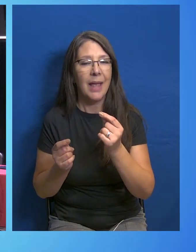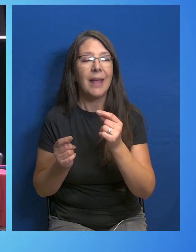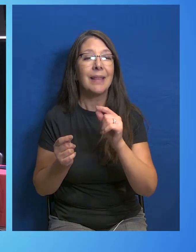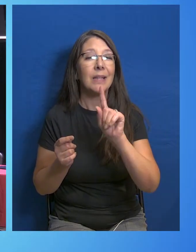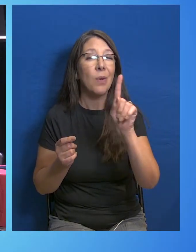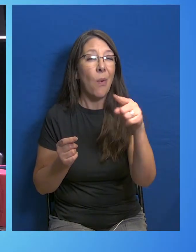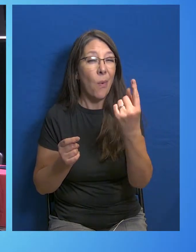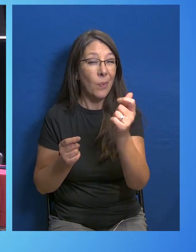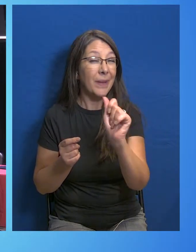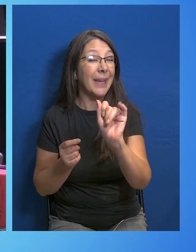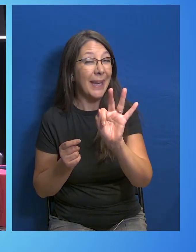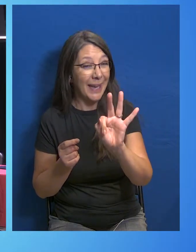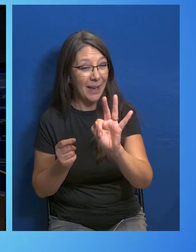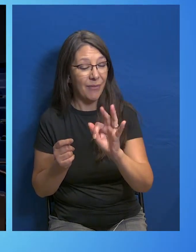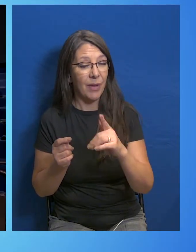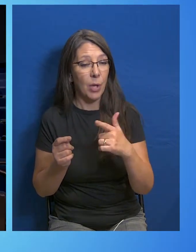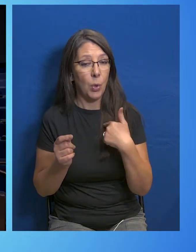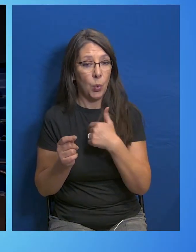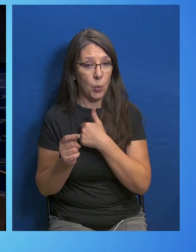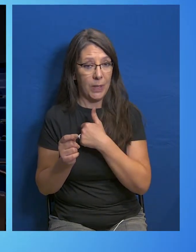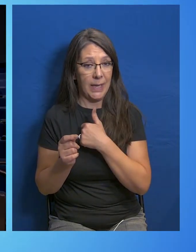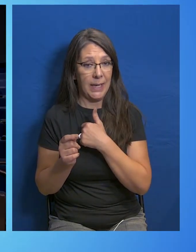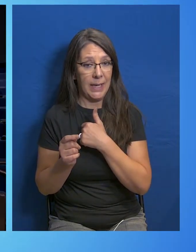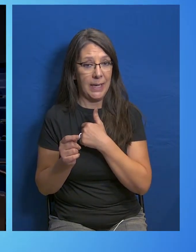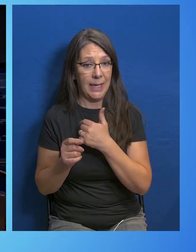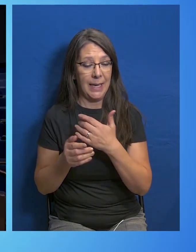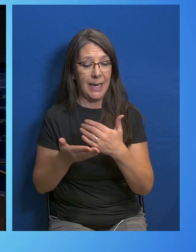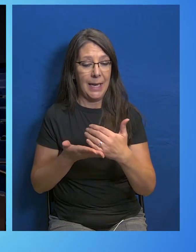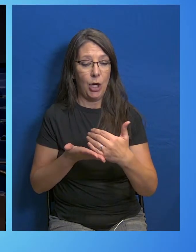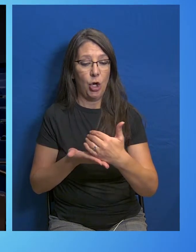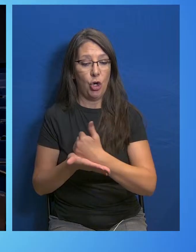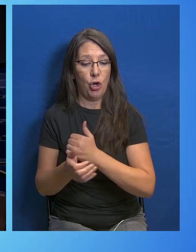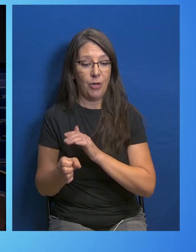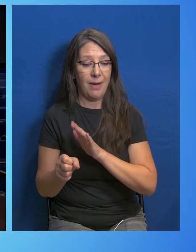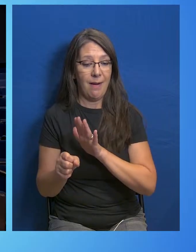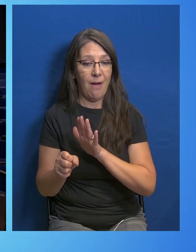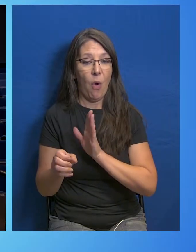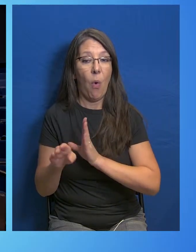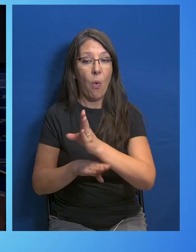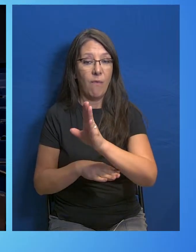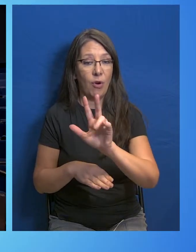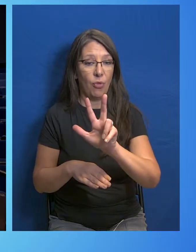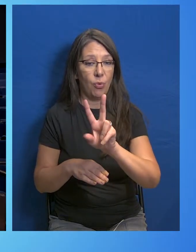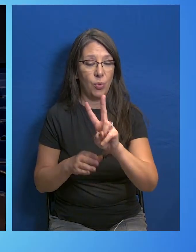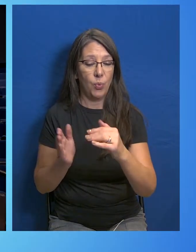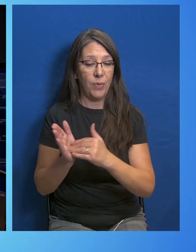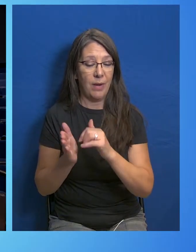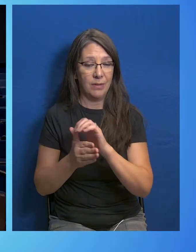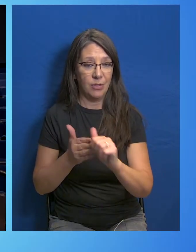only if we manage to generate over $32,000 in